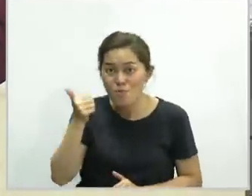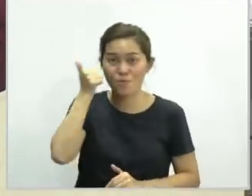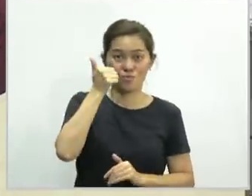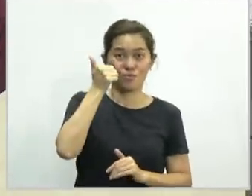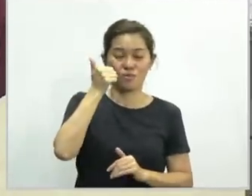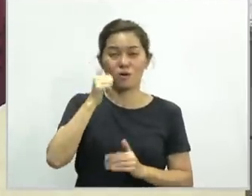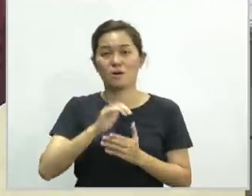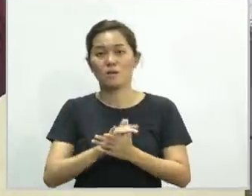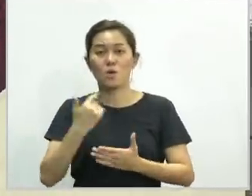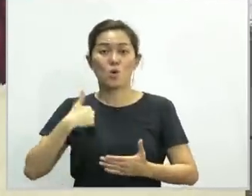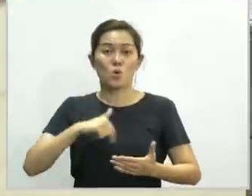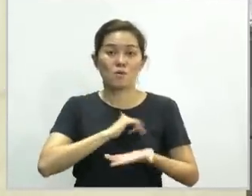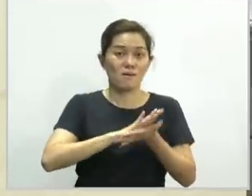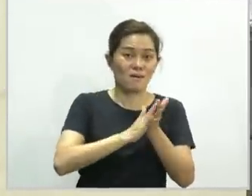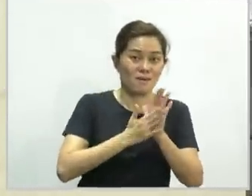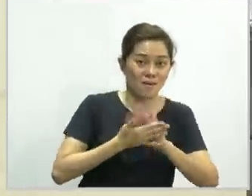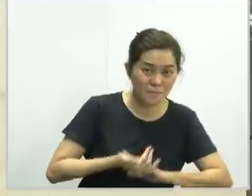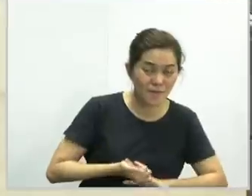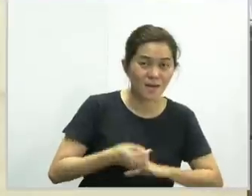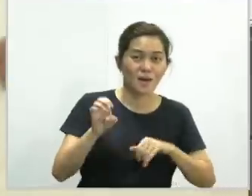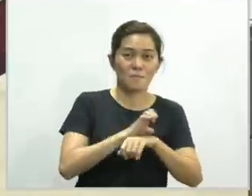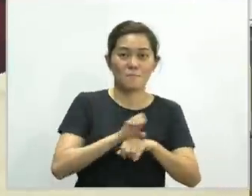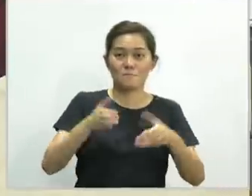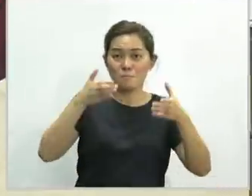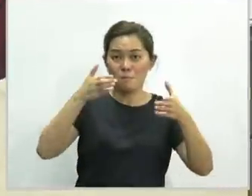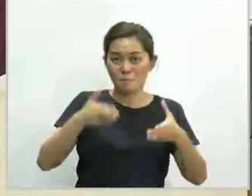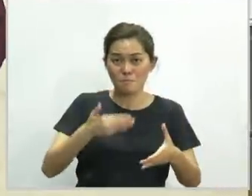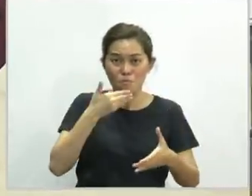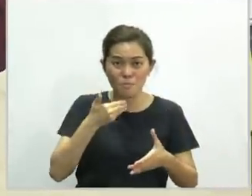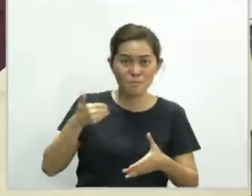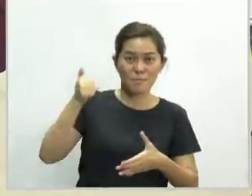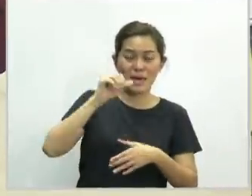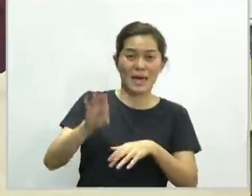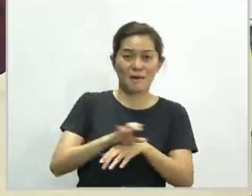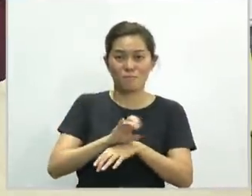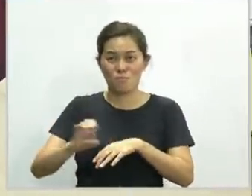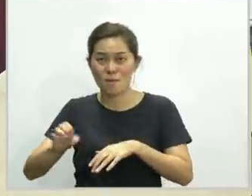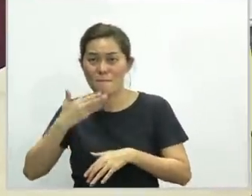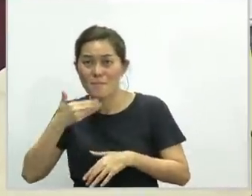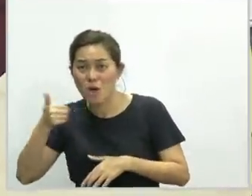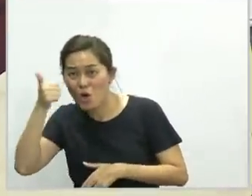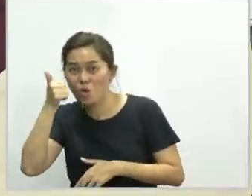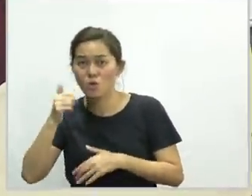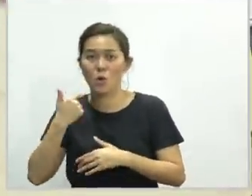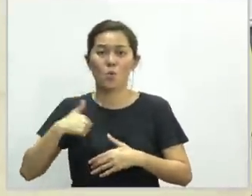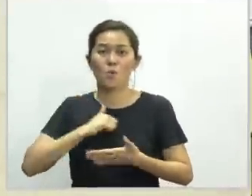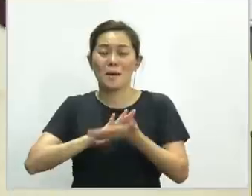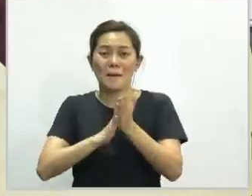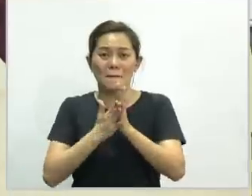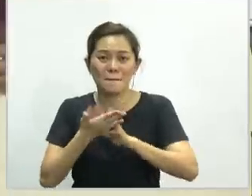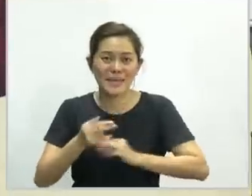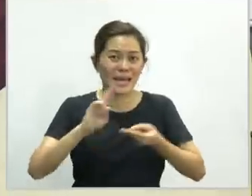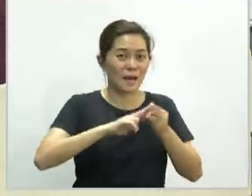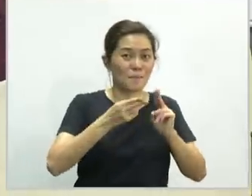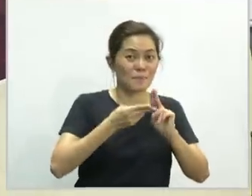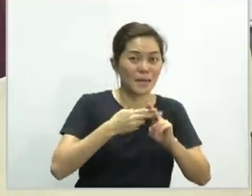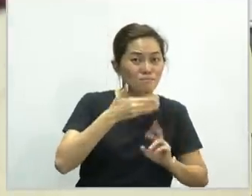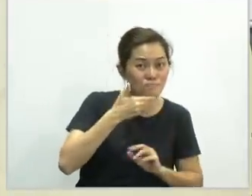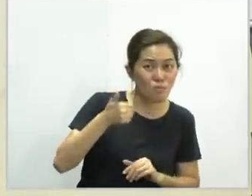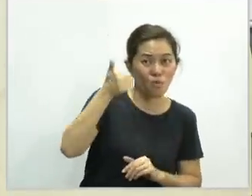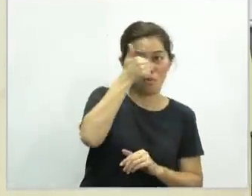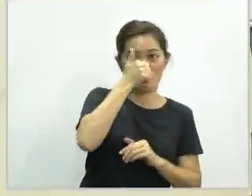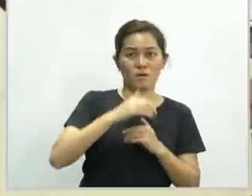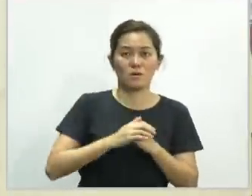We become better employers and employees. We become better neighbors.